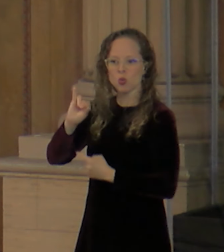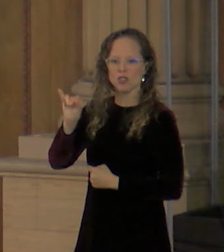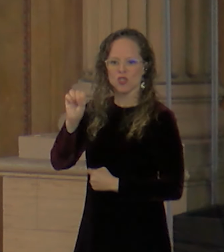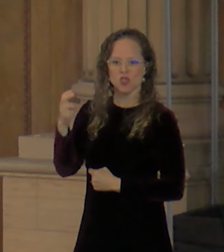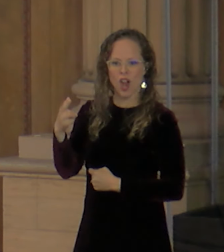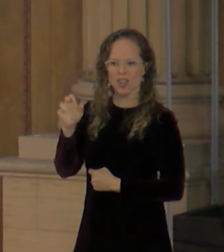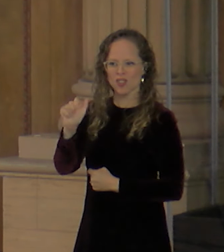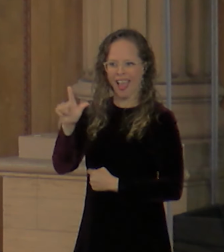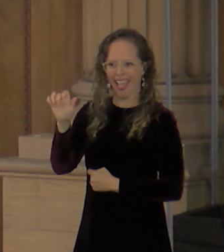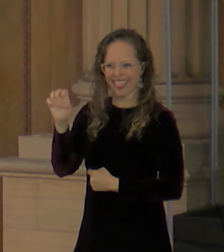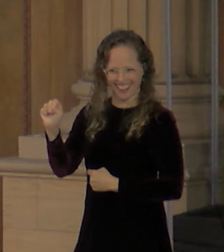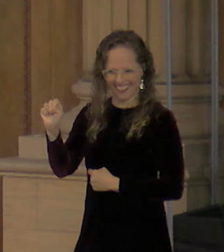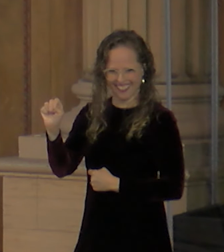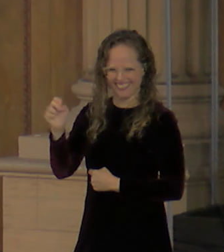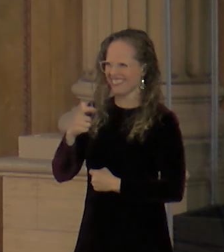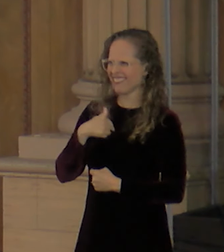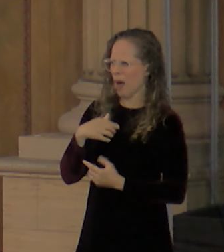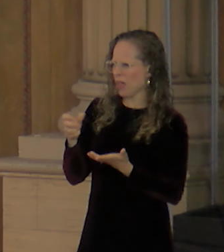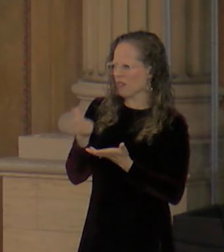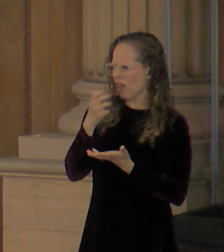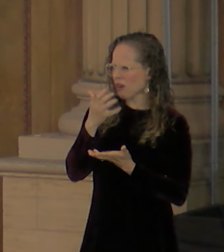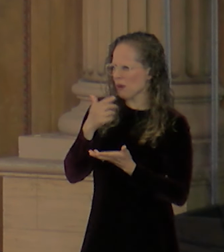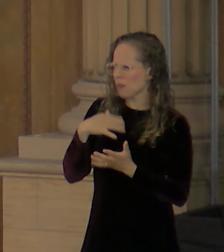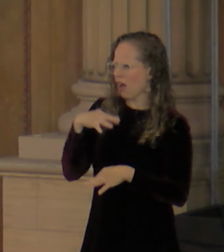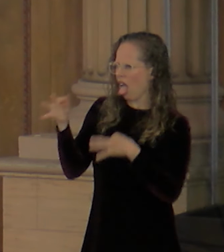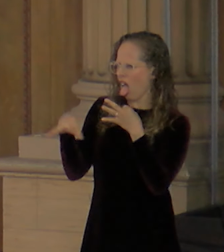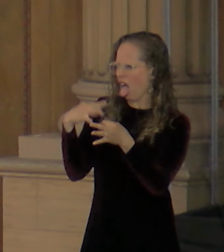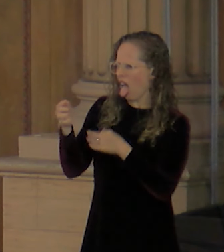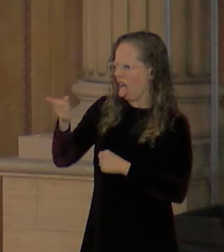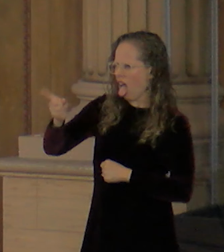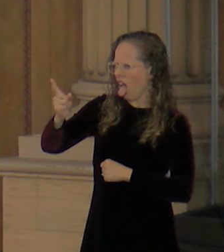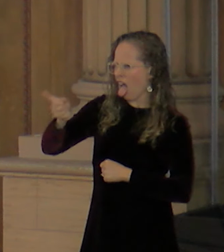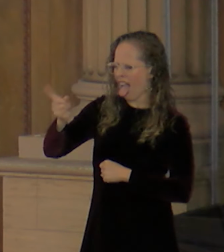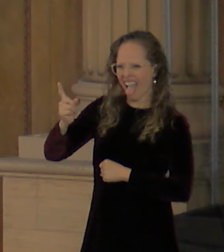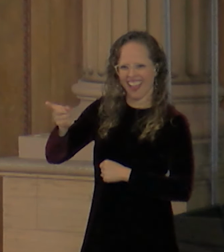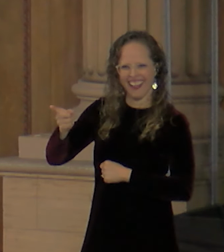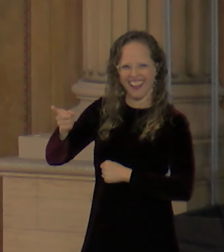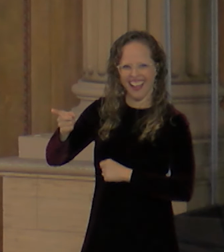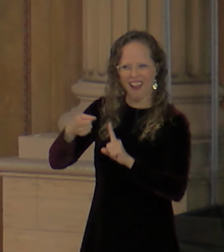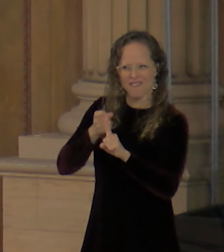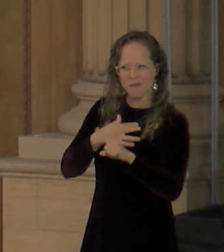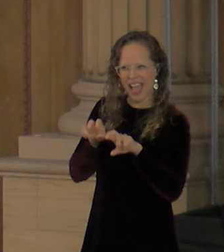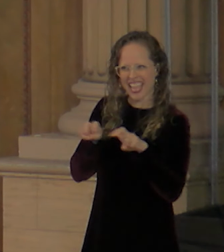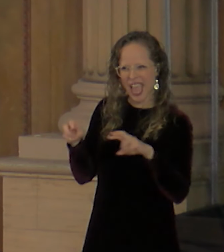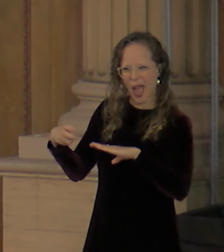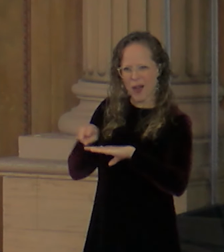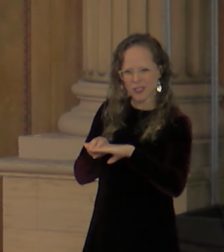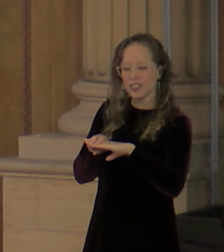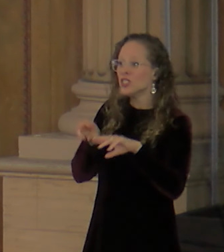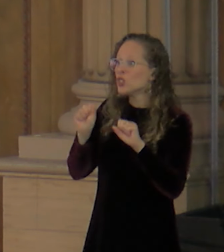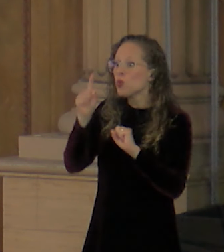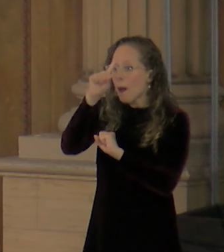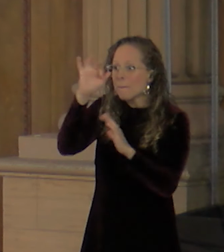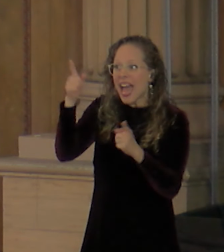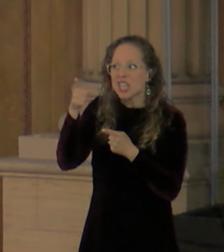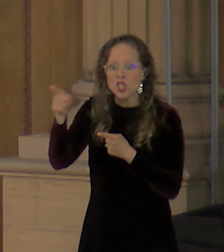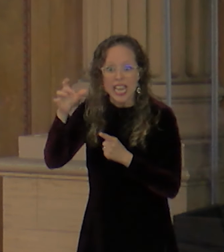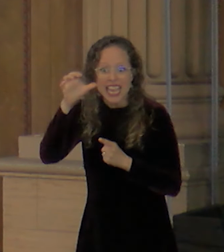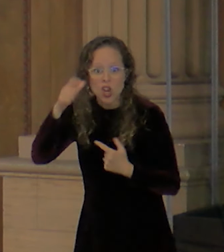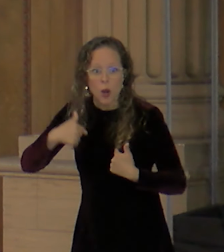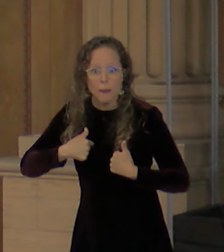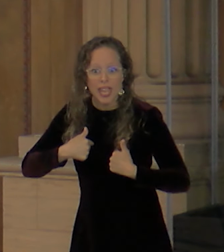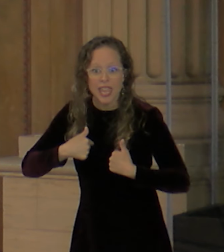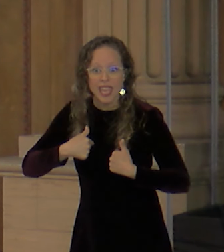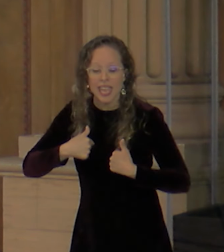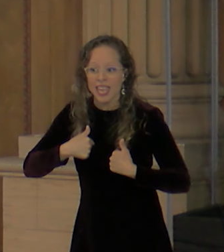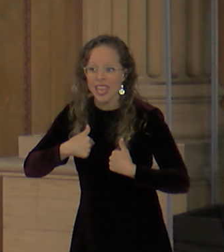my bowl of Doritos, I'm yelling at him and instructing him. And imagine that one day Josh Allen was able to hear the things that I said and just looked into the